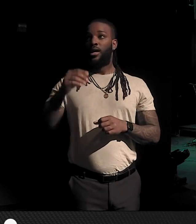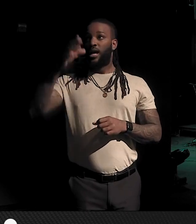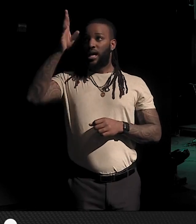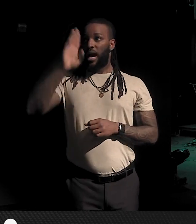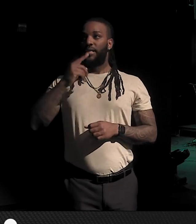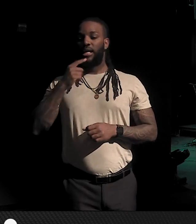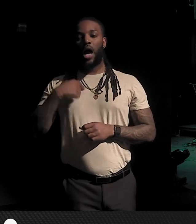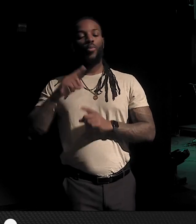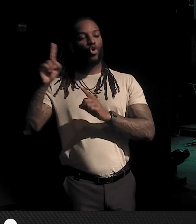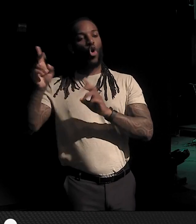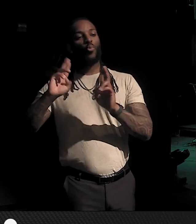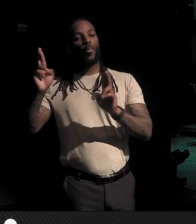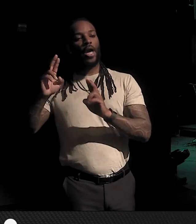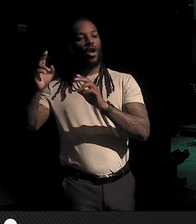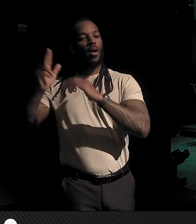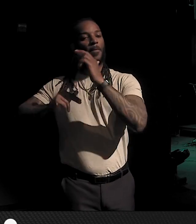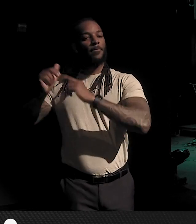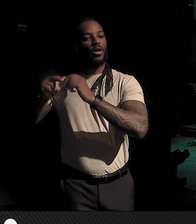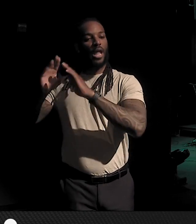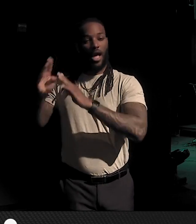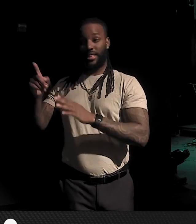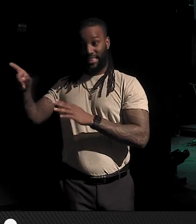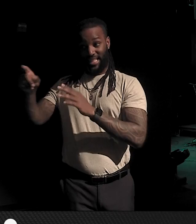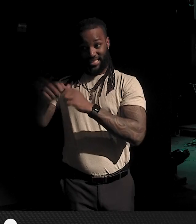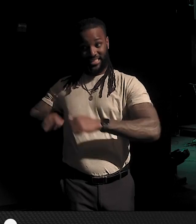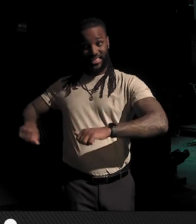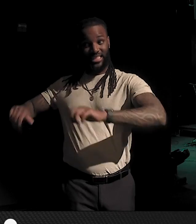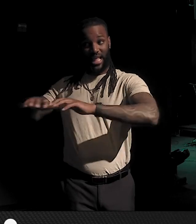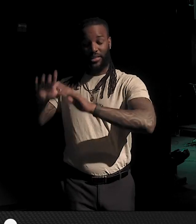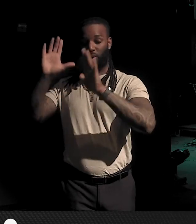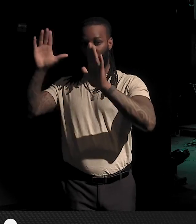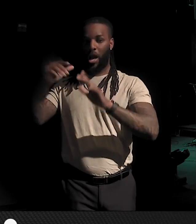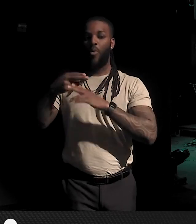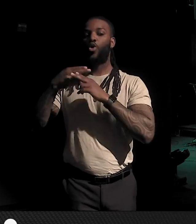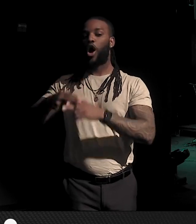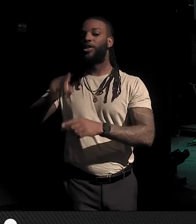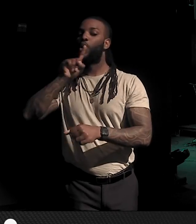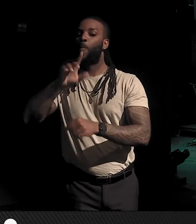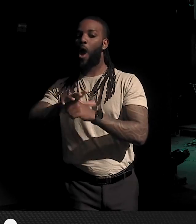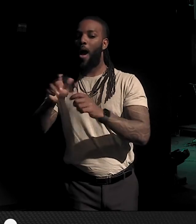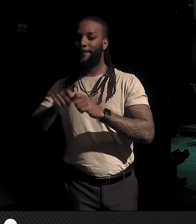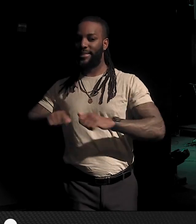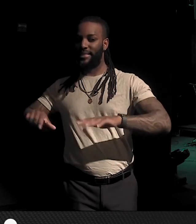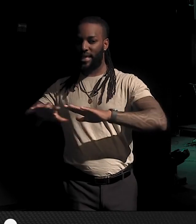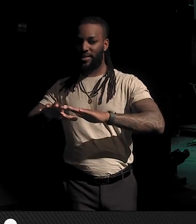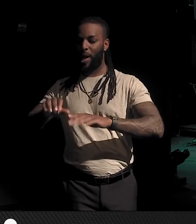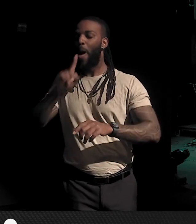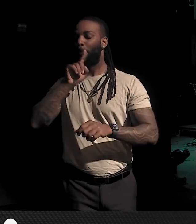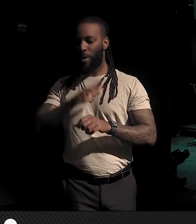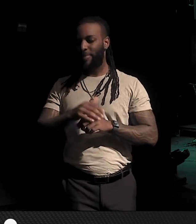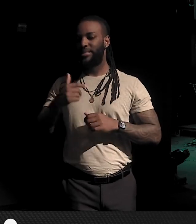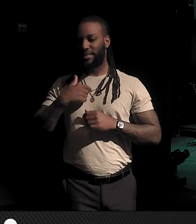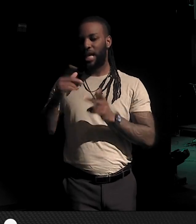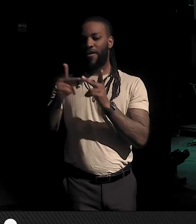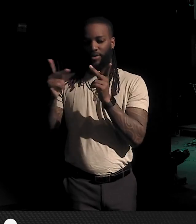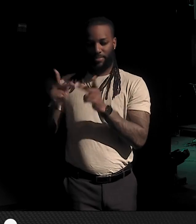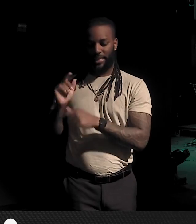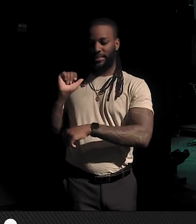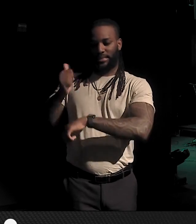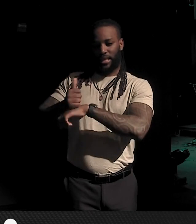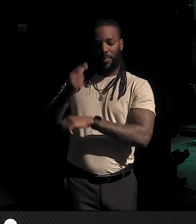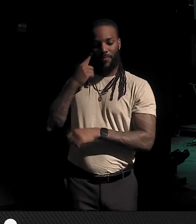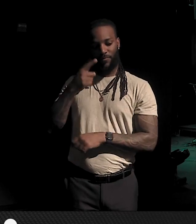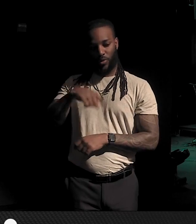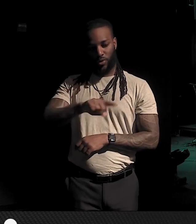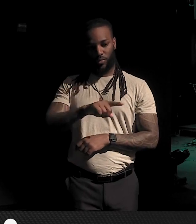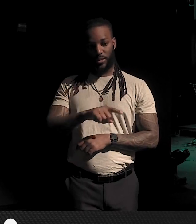prepare a place for us. In fact, the land is going to be so amazing, I'm going to call it the promised land. I promise you that I've got a place for us. And there